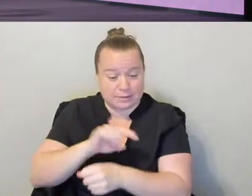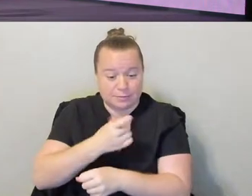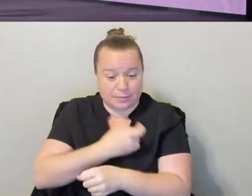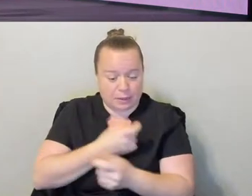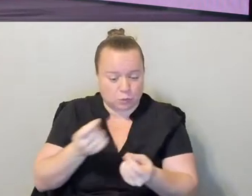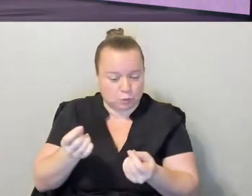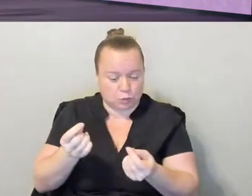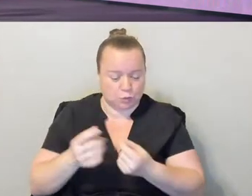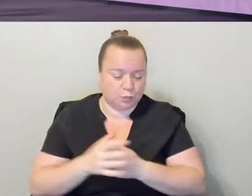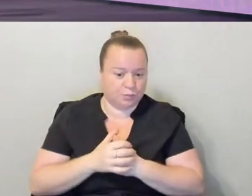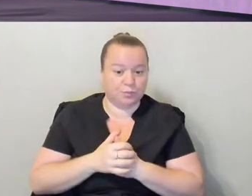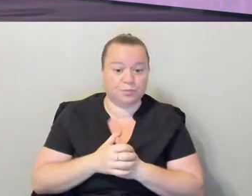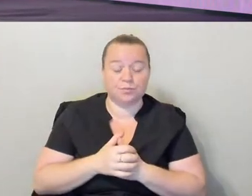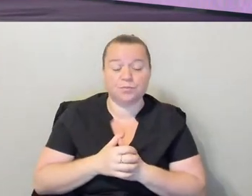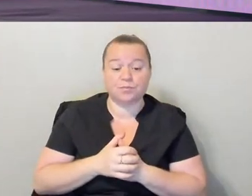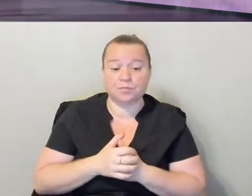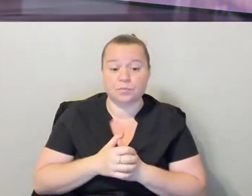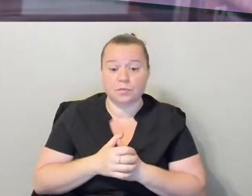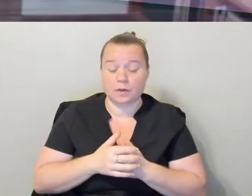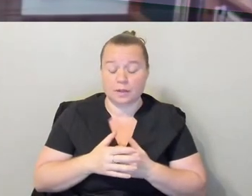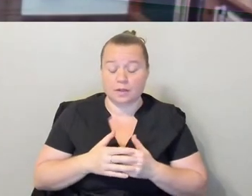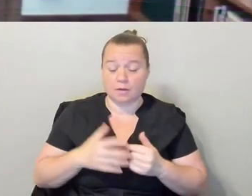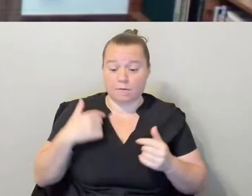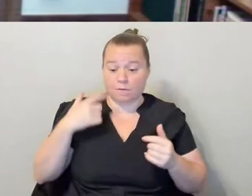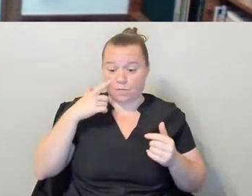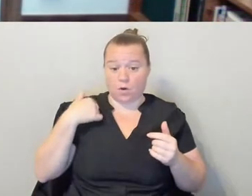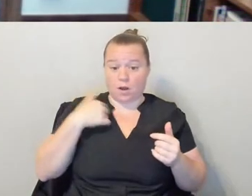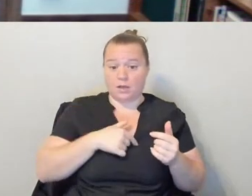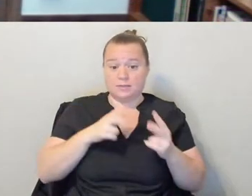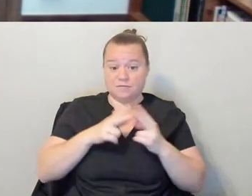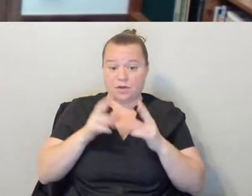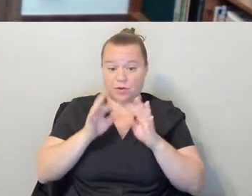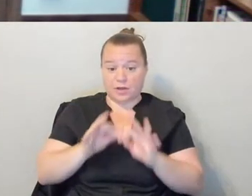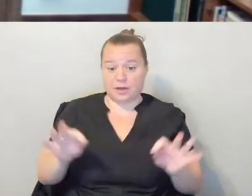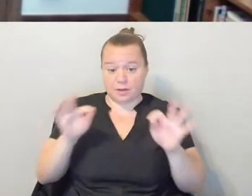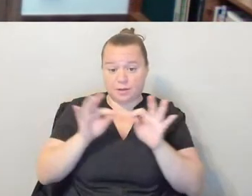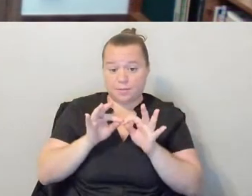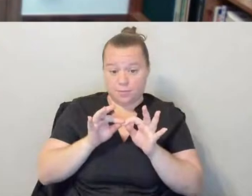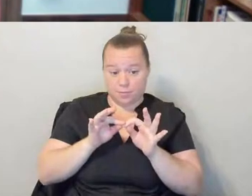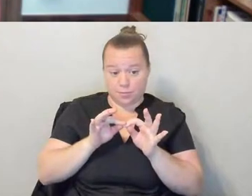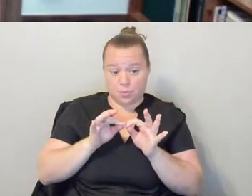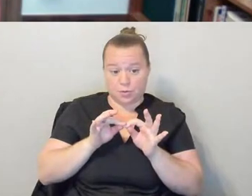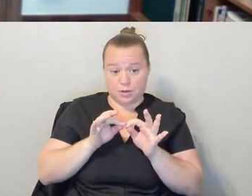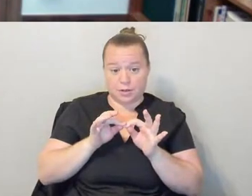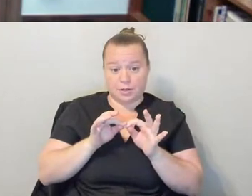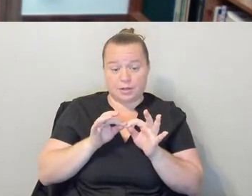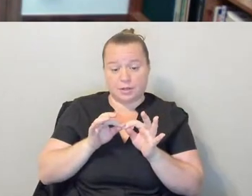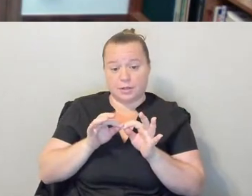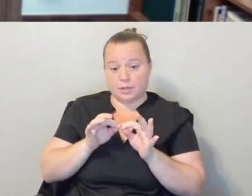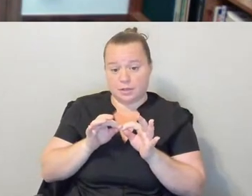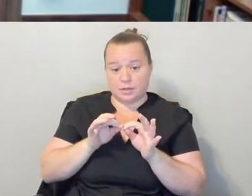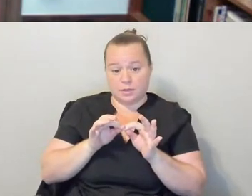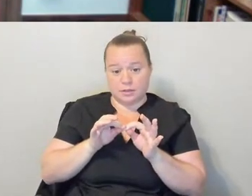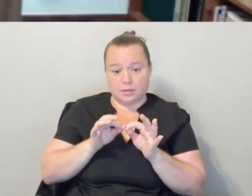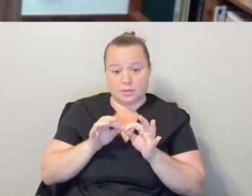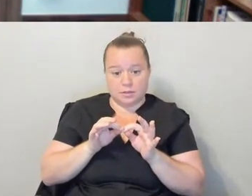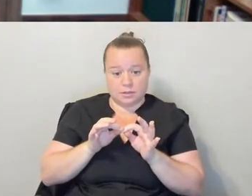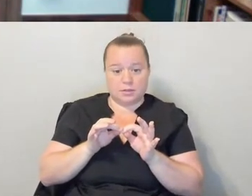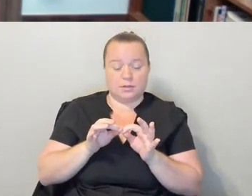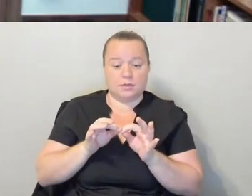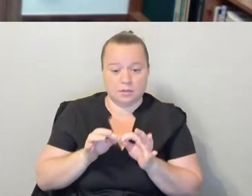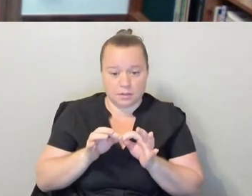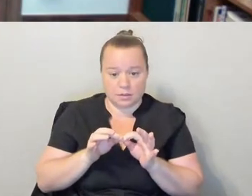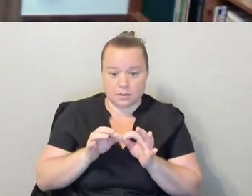Well, for us, it is very important that this gender mainstreaming perspective goes all along the funds